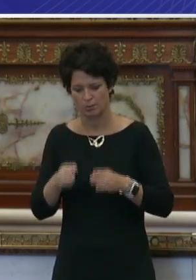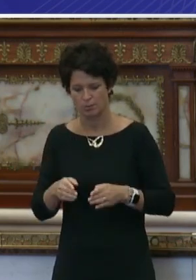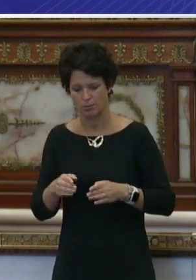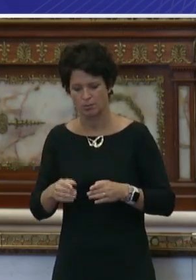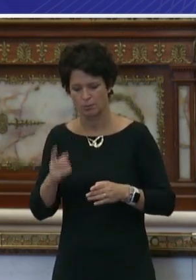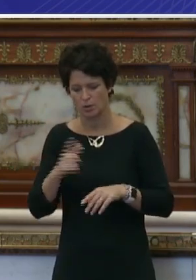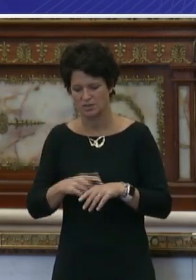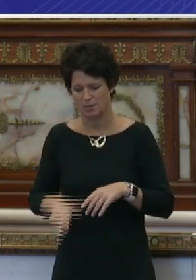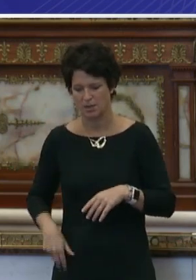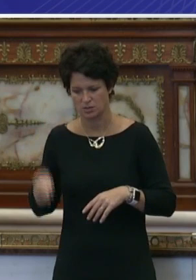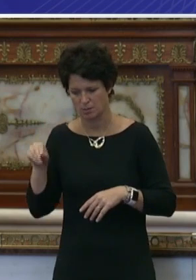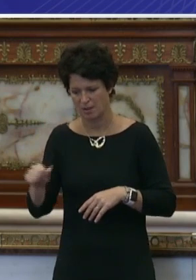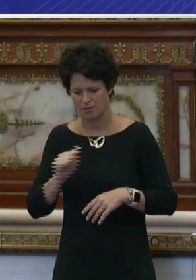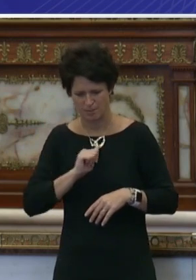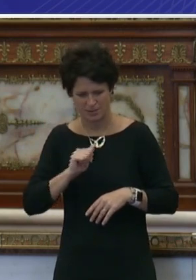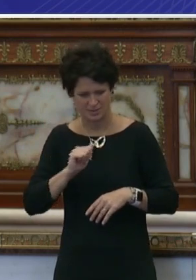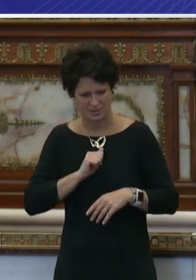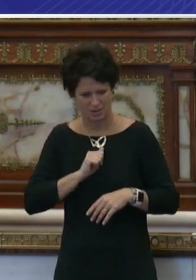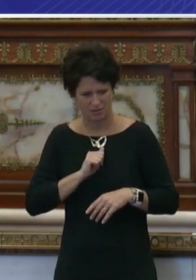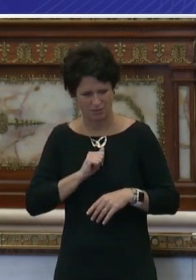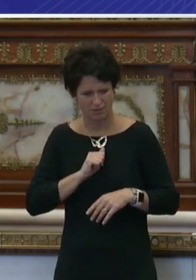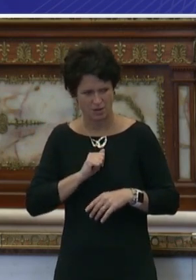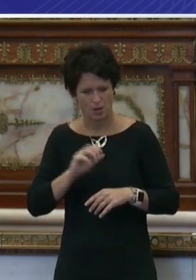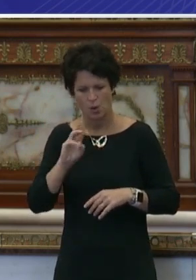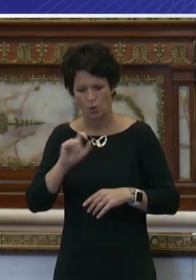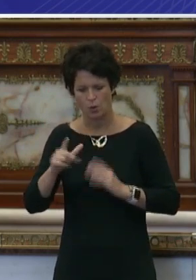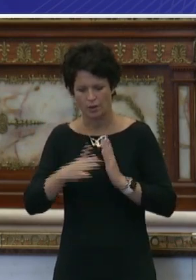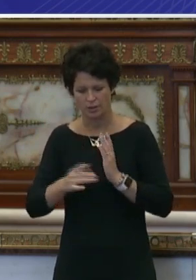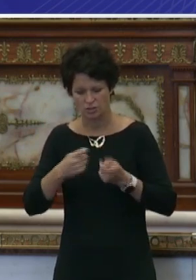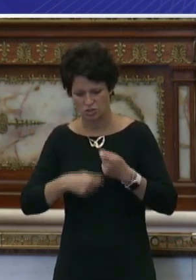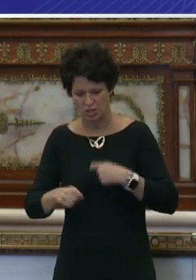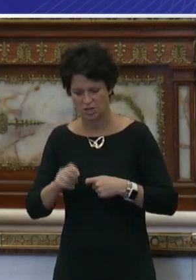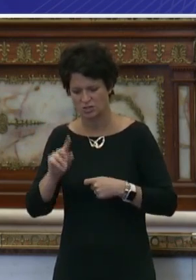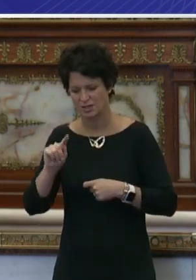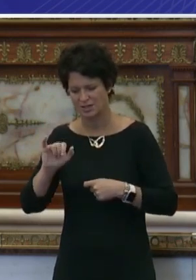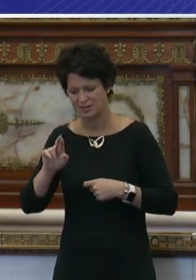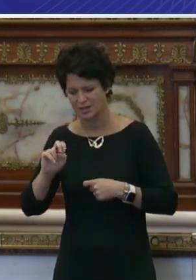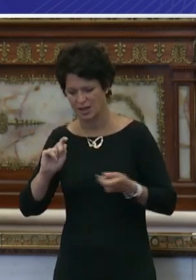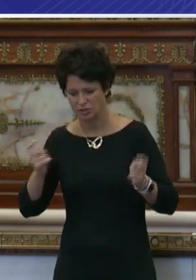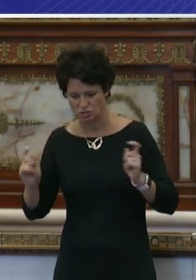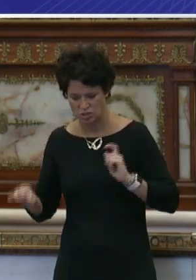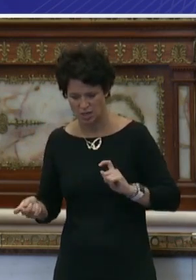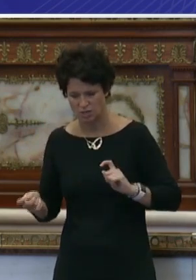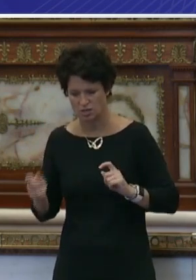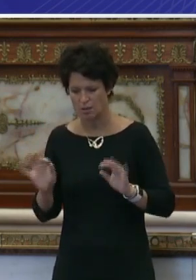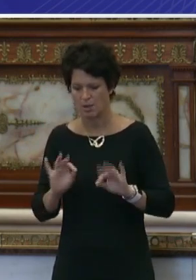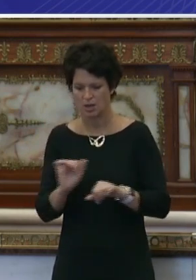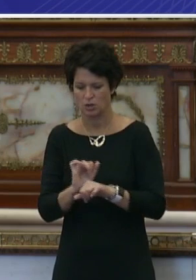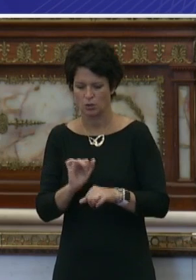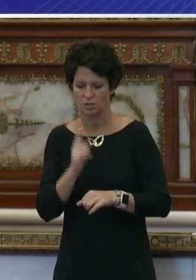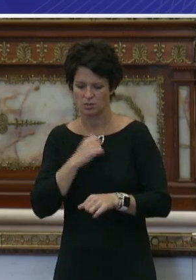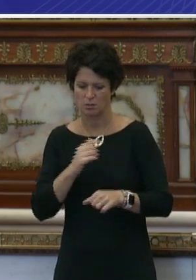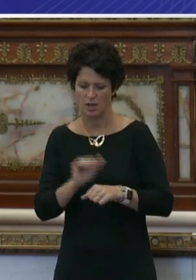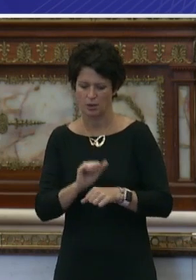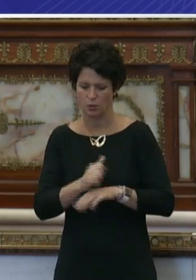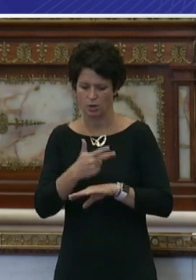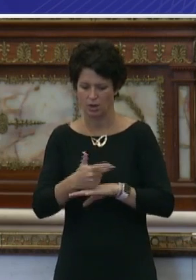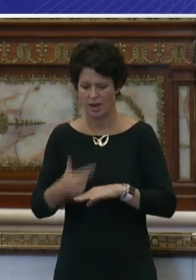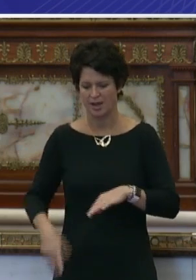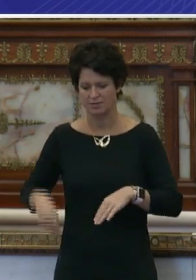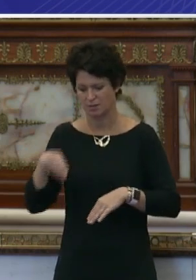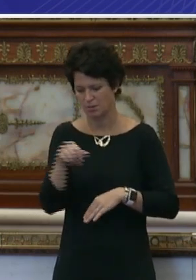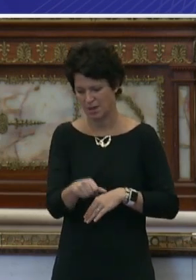money. I've had to have oil changes, tire changes, and I have to have like minor body work done to my vehicle, which of course comes out of my